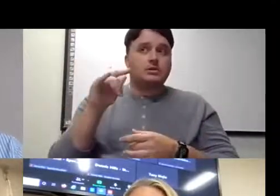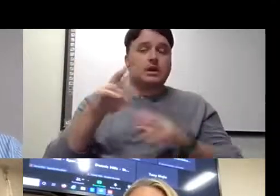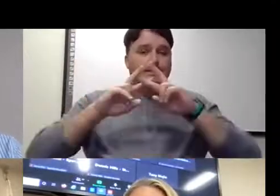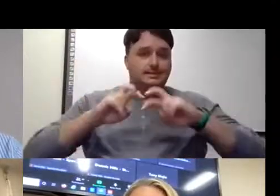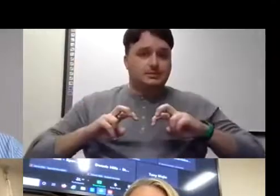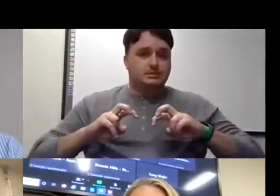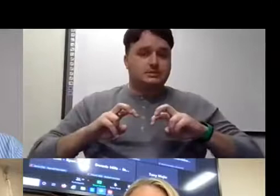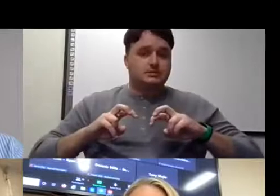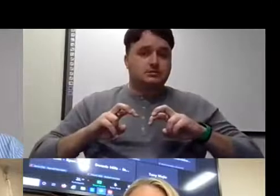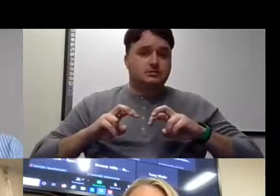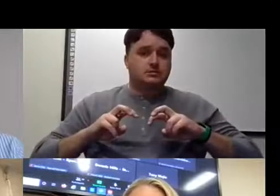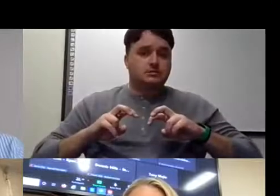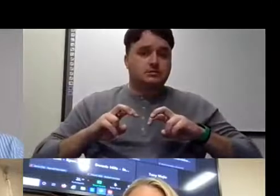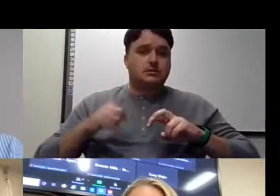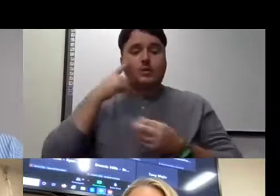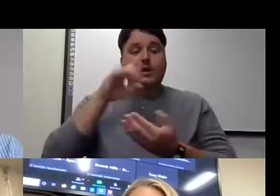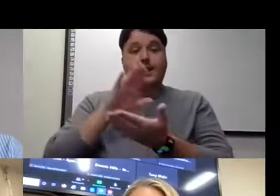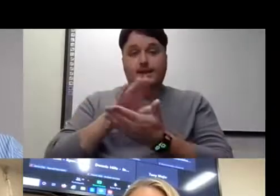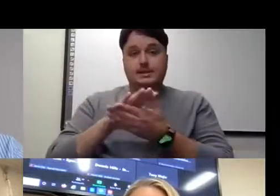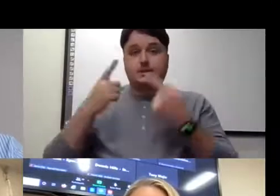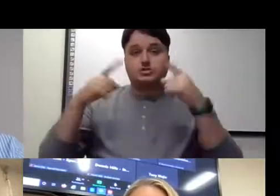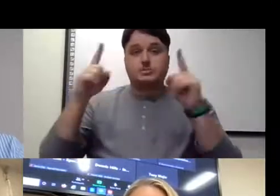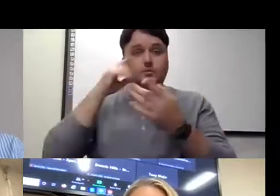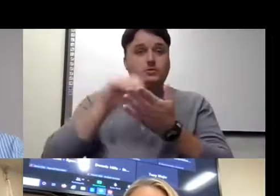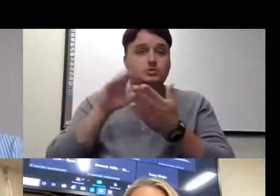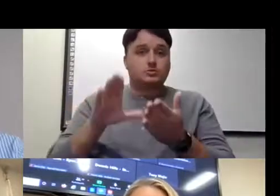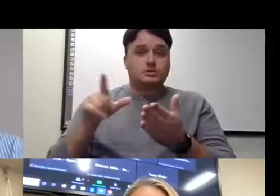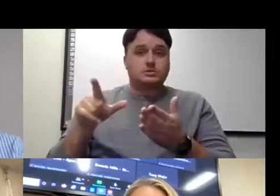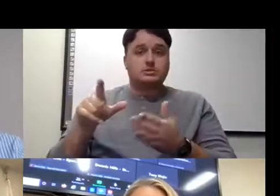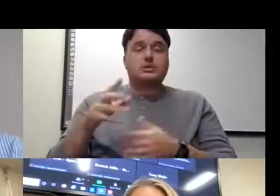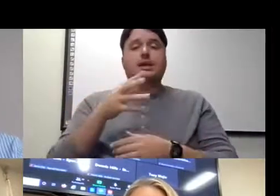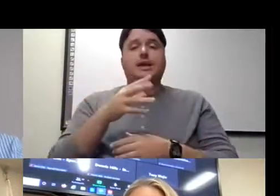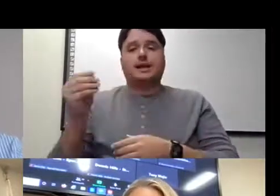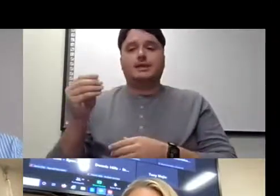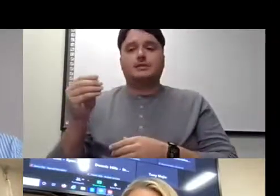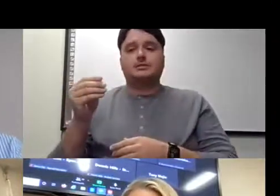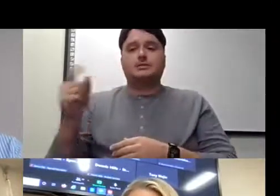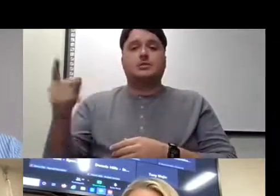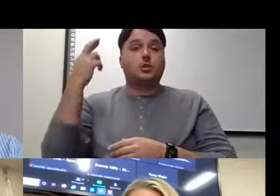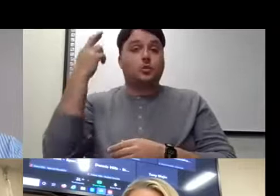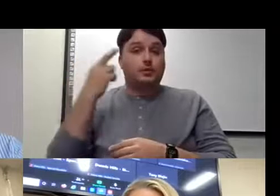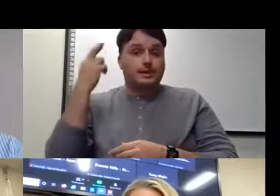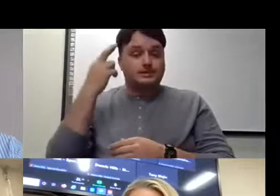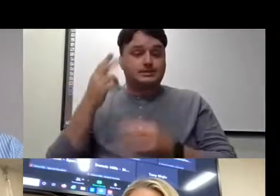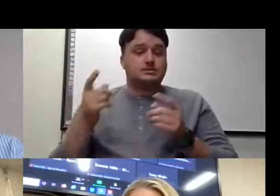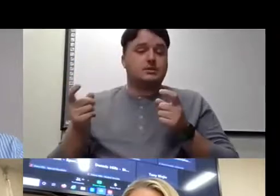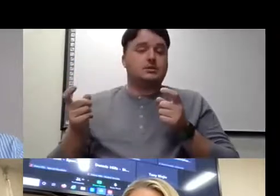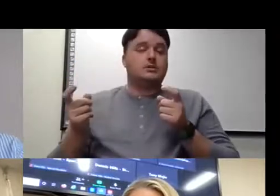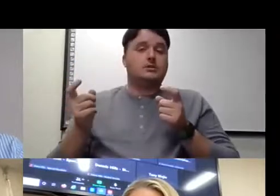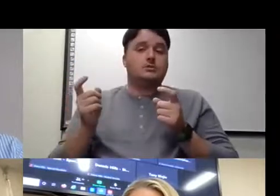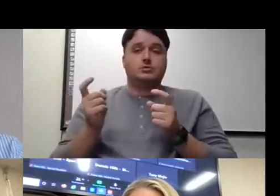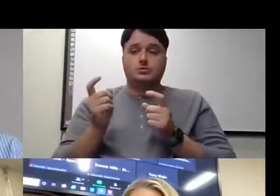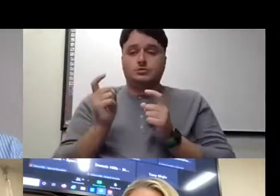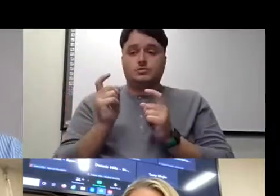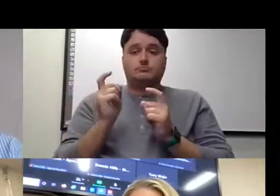assessment of academic achievement for students. And the reason to administer and provide